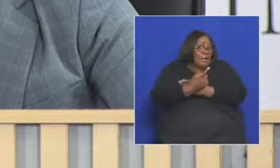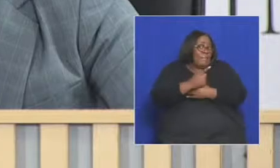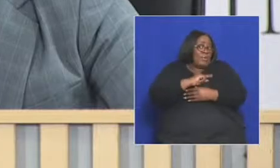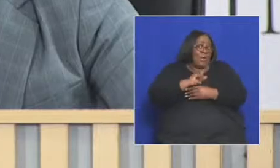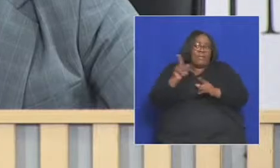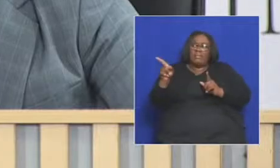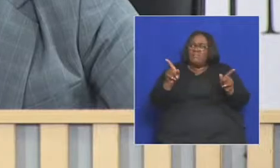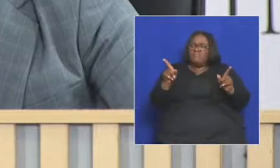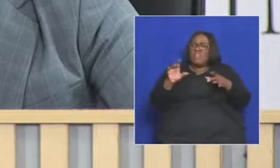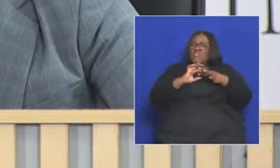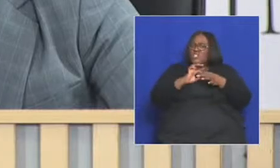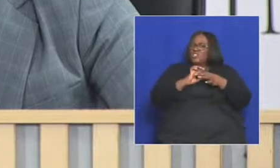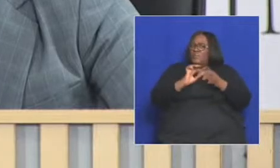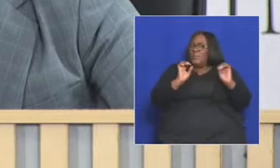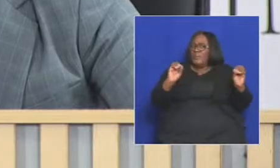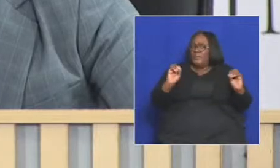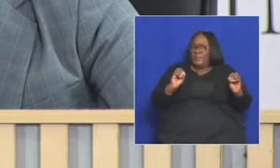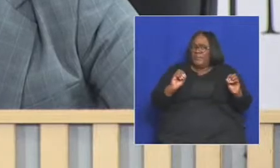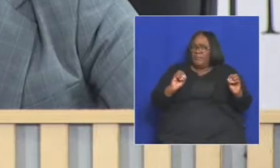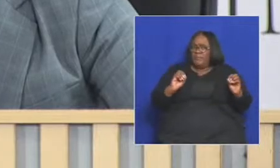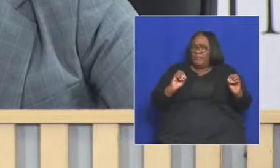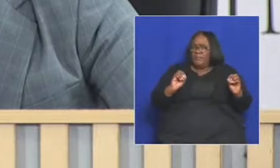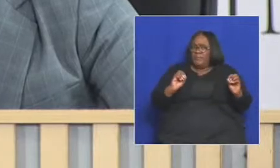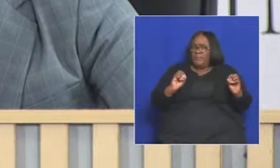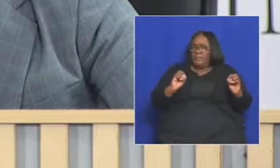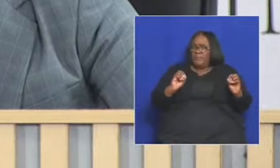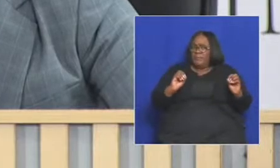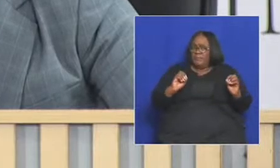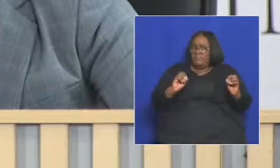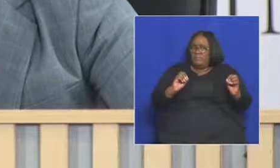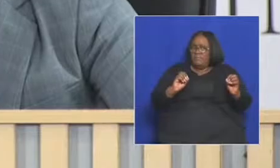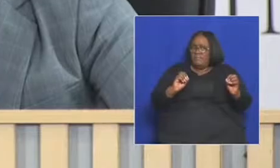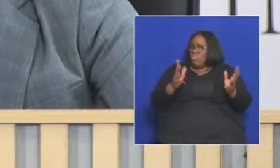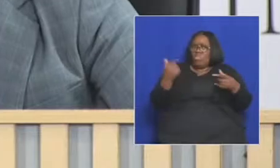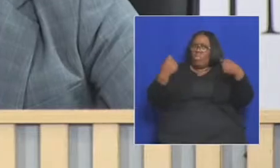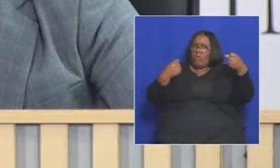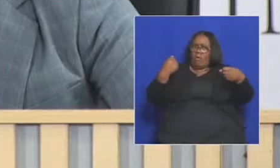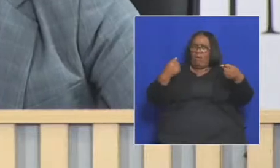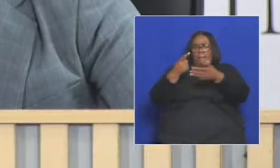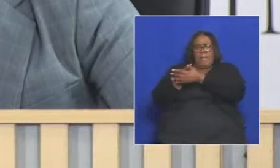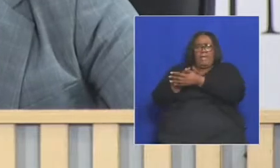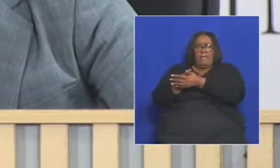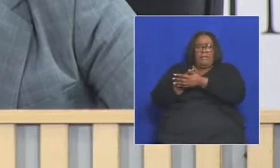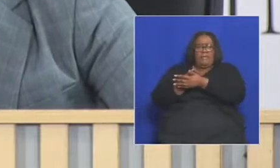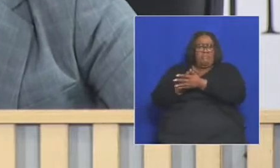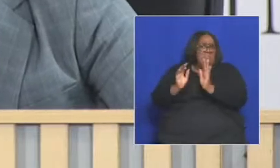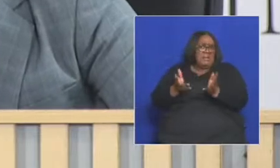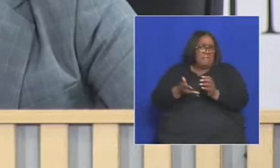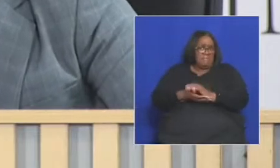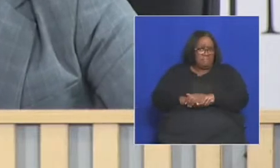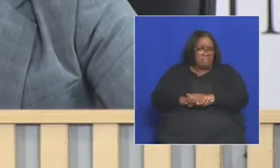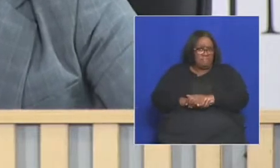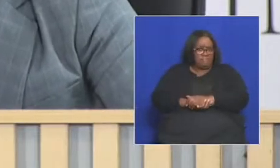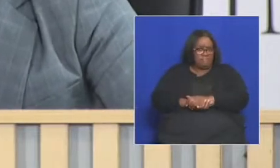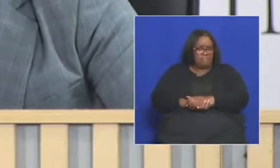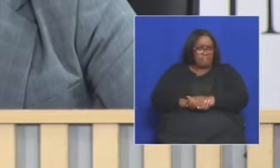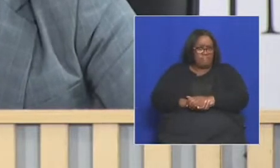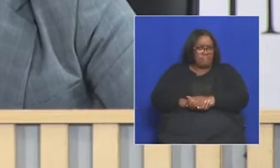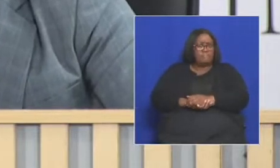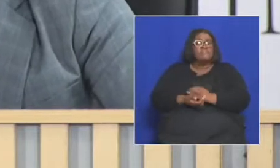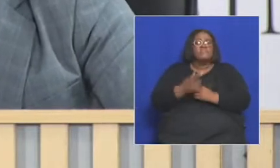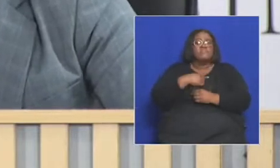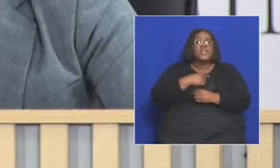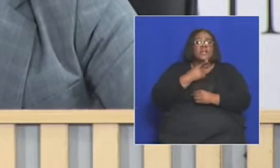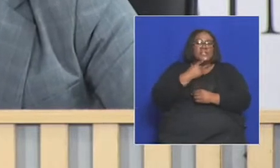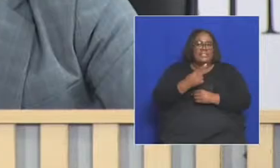of relationship beyond the buying of Mr. Maumela's sports car. Saying that's when he got to